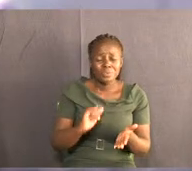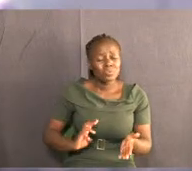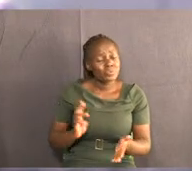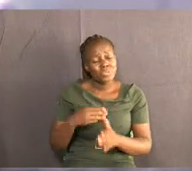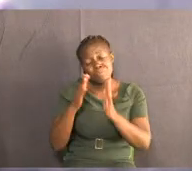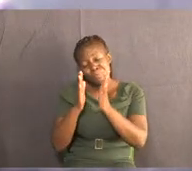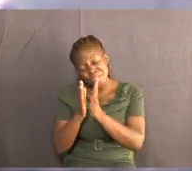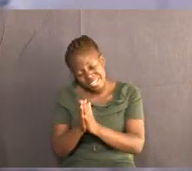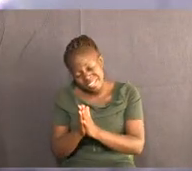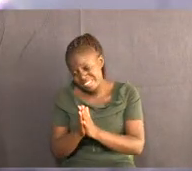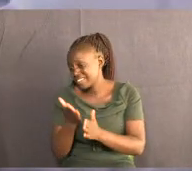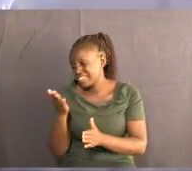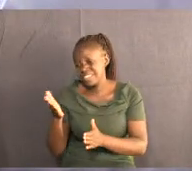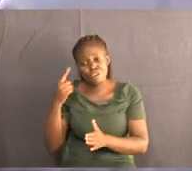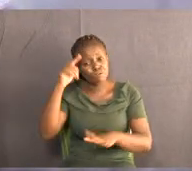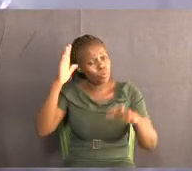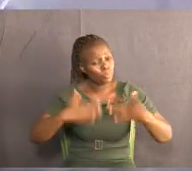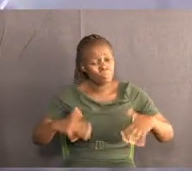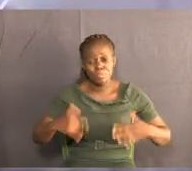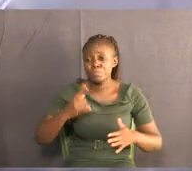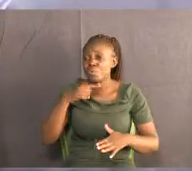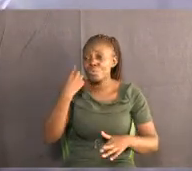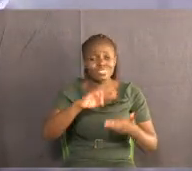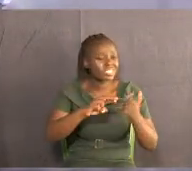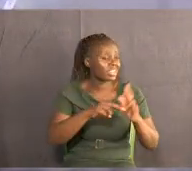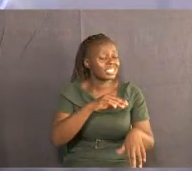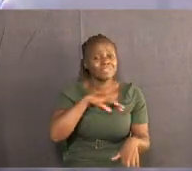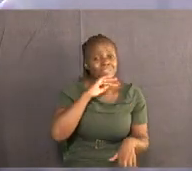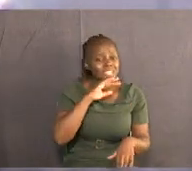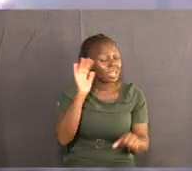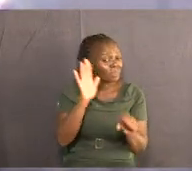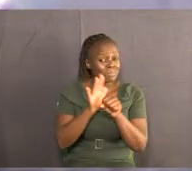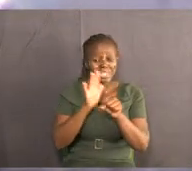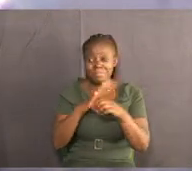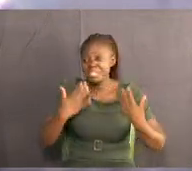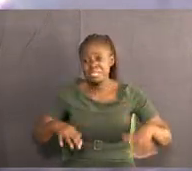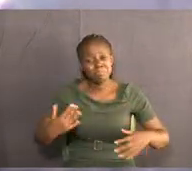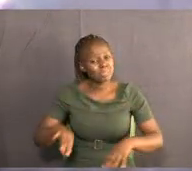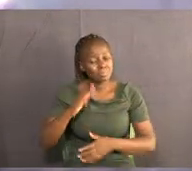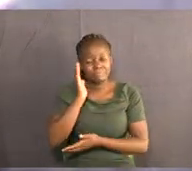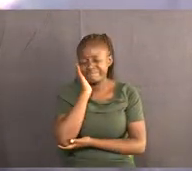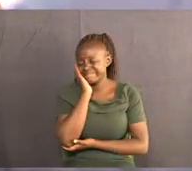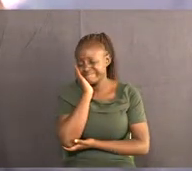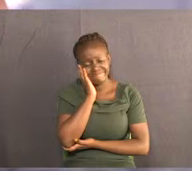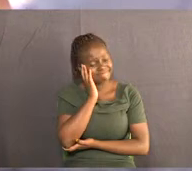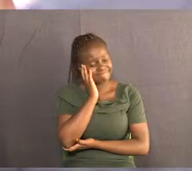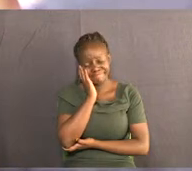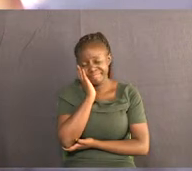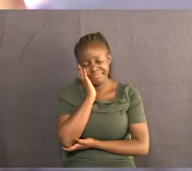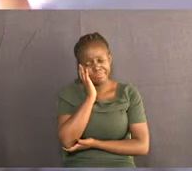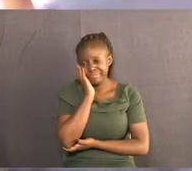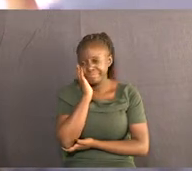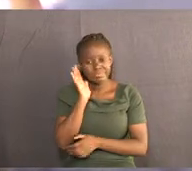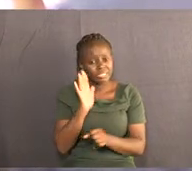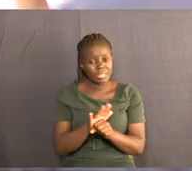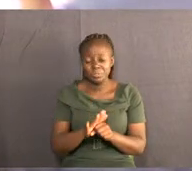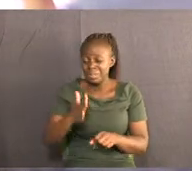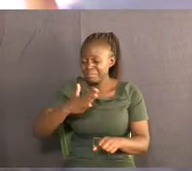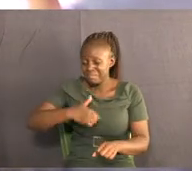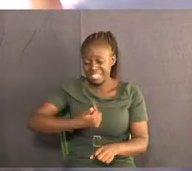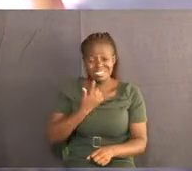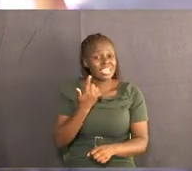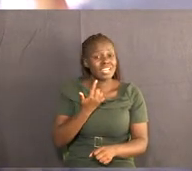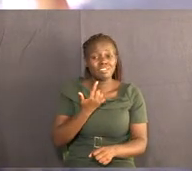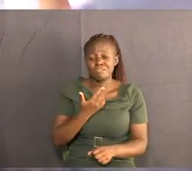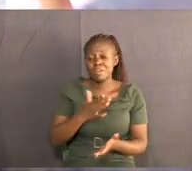our community time here, of people who've lost their loved ones. Most of us are still mourning. I happen to be still mourning